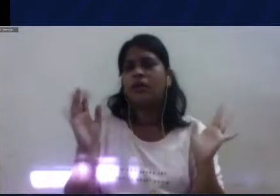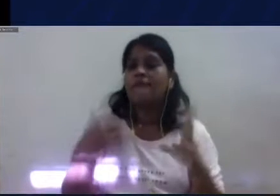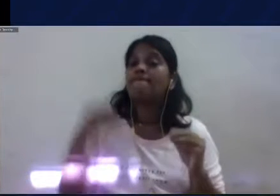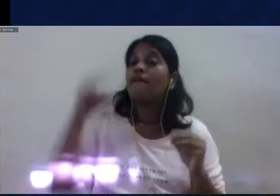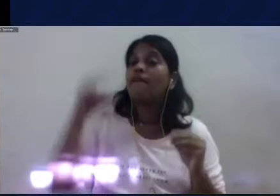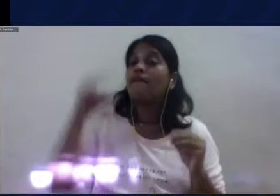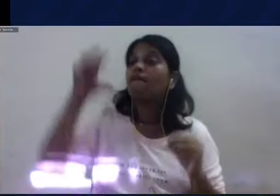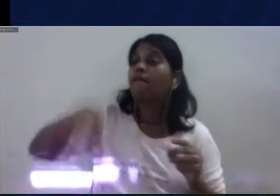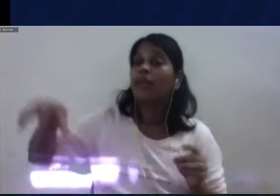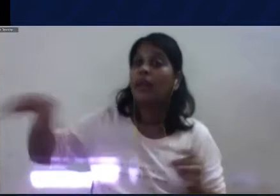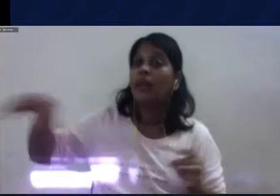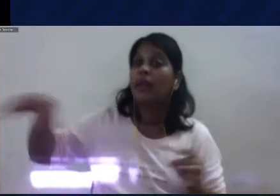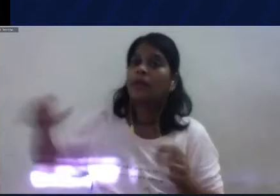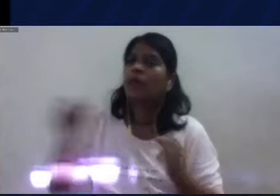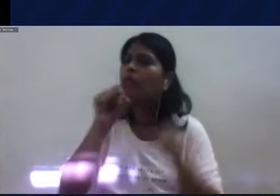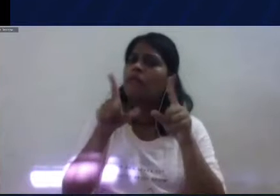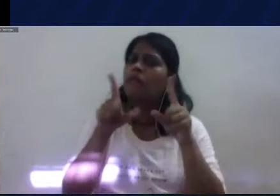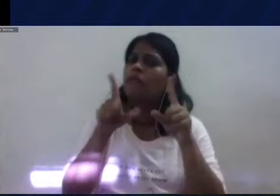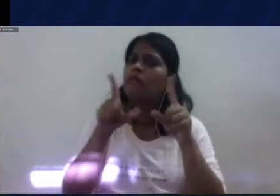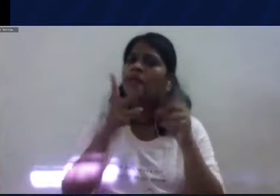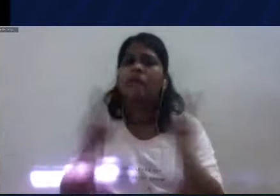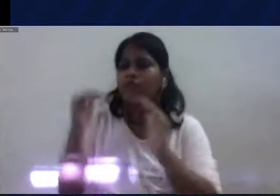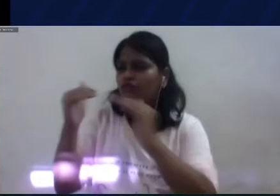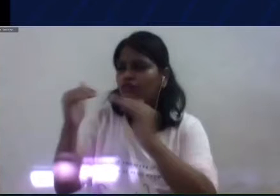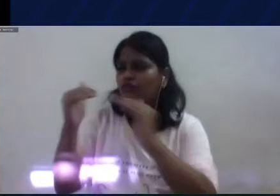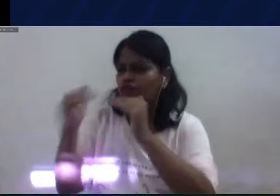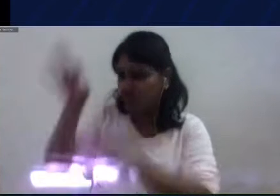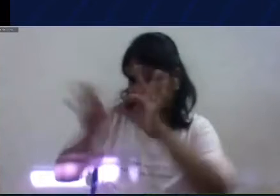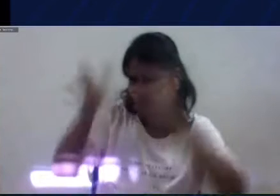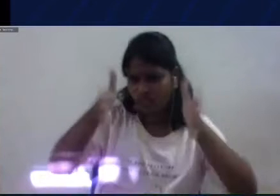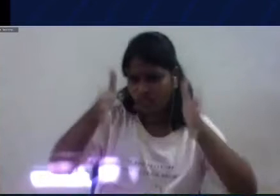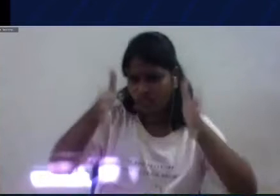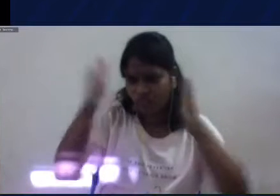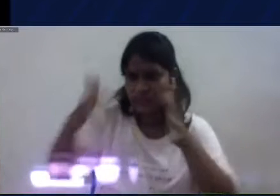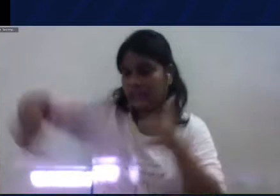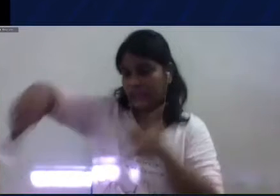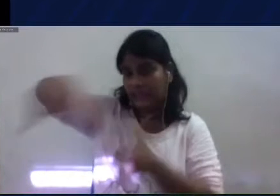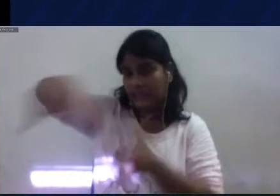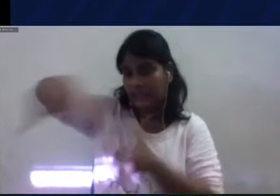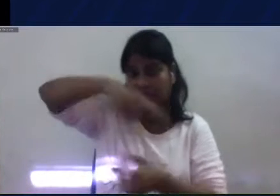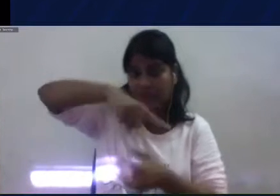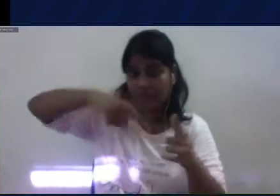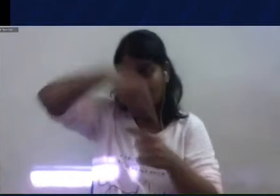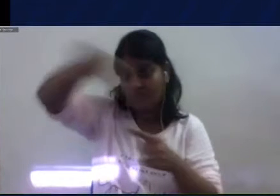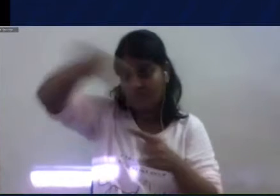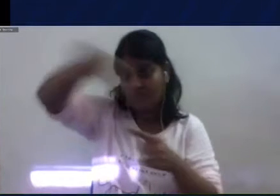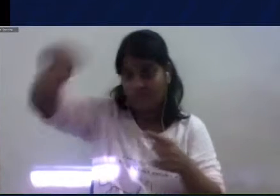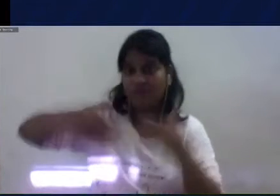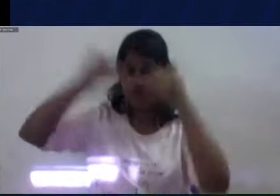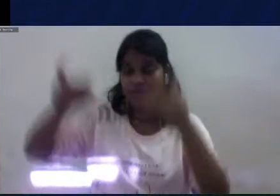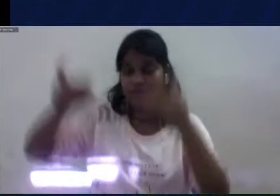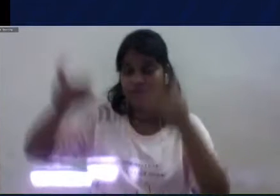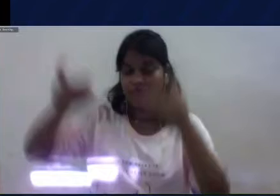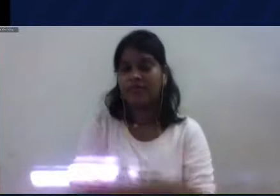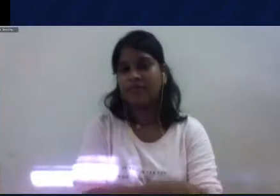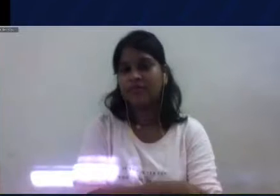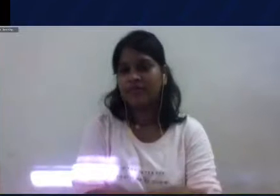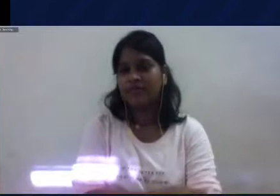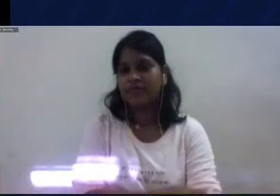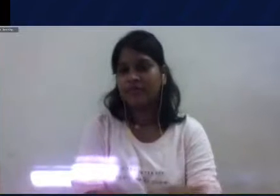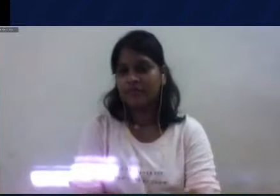kept 11 different beverages, carefully chosen, in a semicircle at the back side of the kiosk, in the back, in the gaming